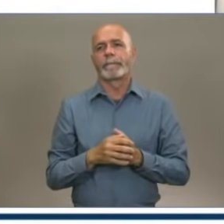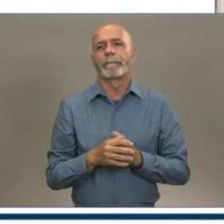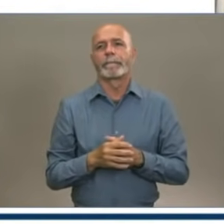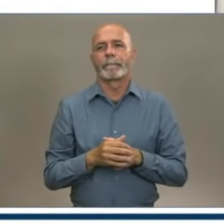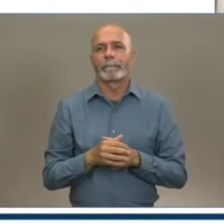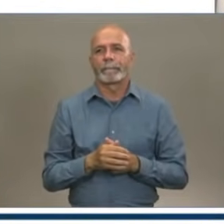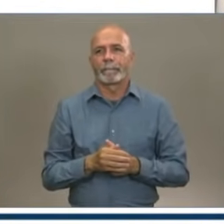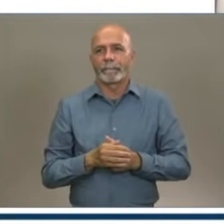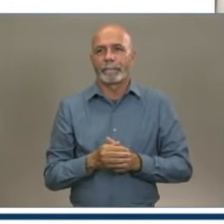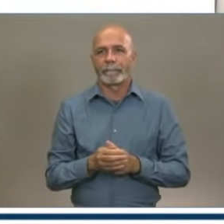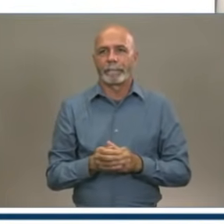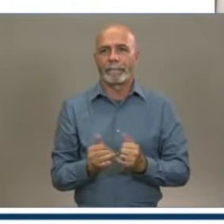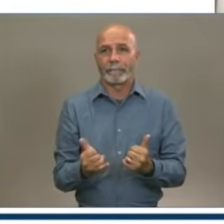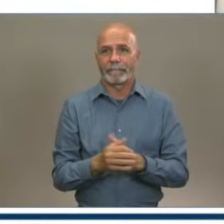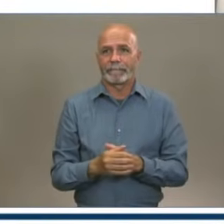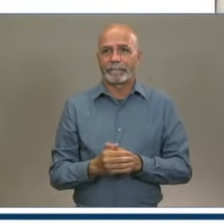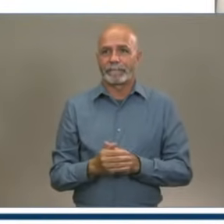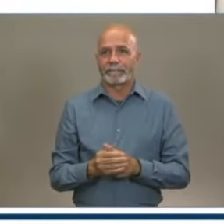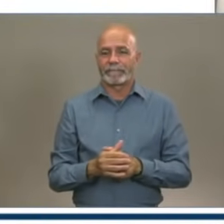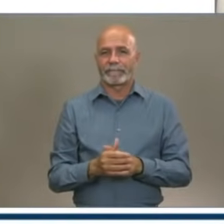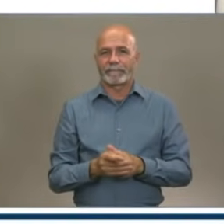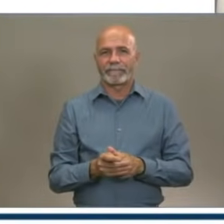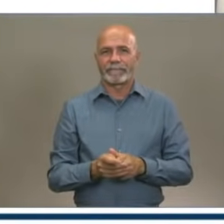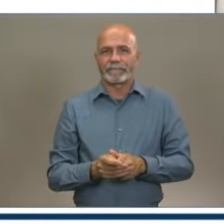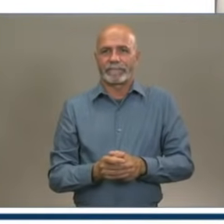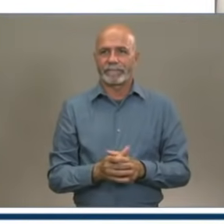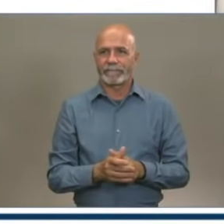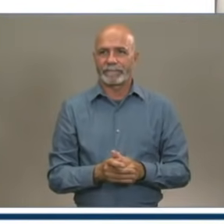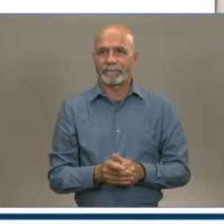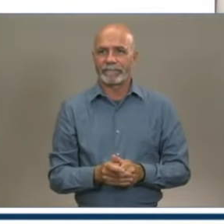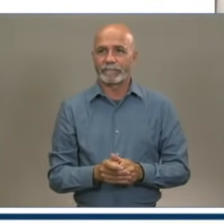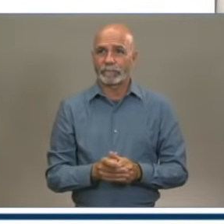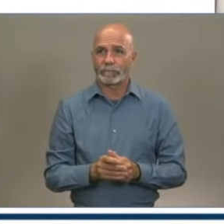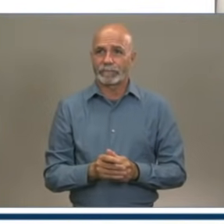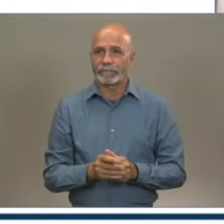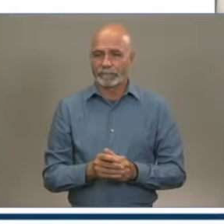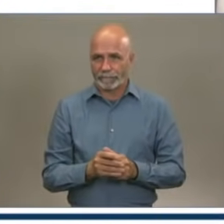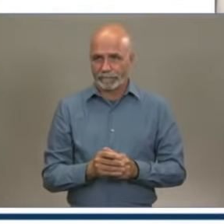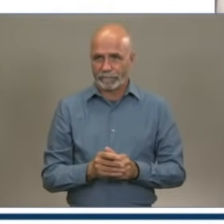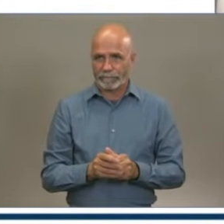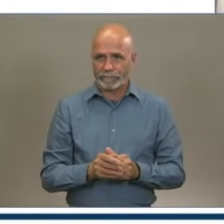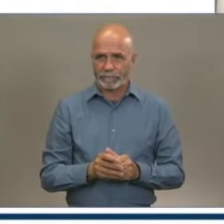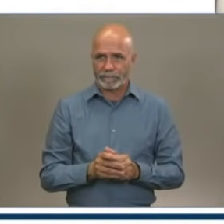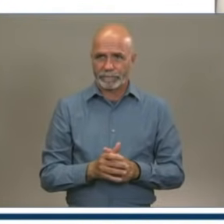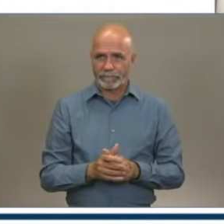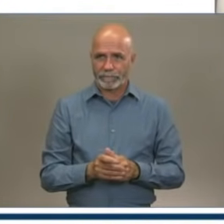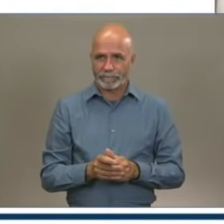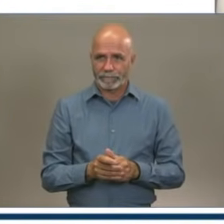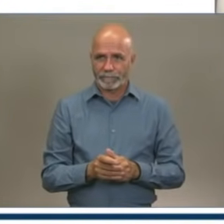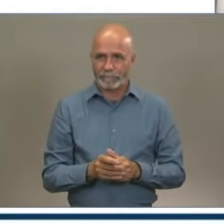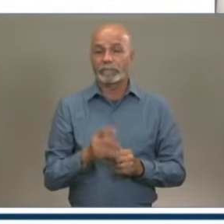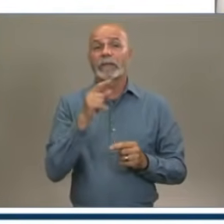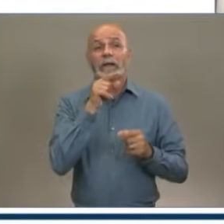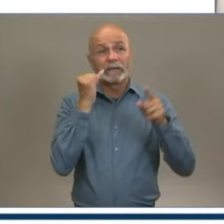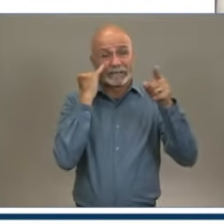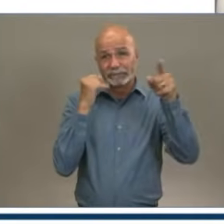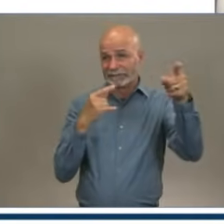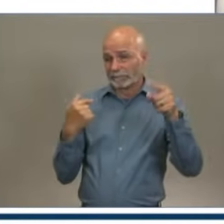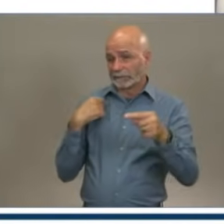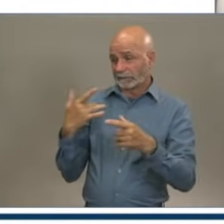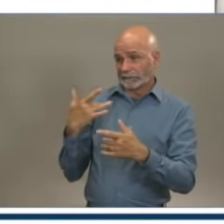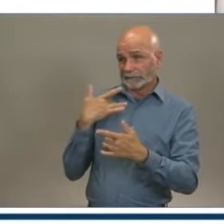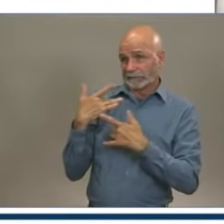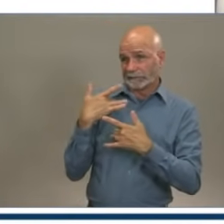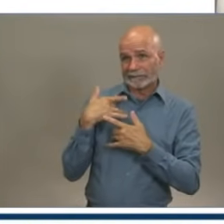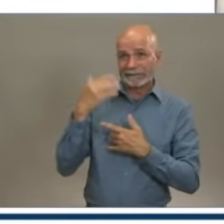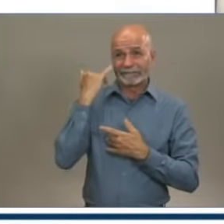Yeah, so I'm just wondering, are you worried that there's a possibility any of our Moderna supply will